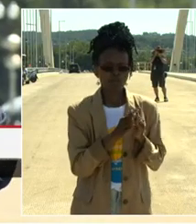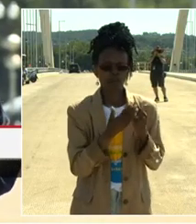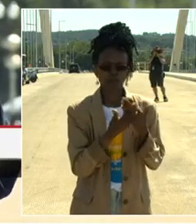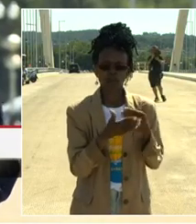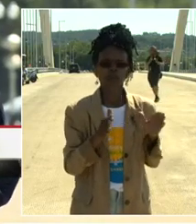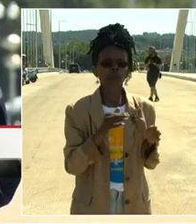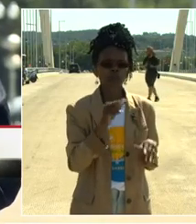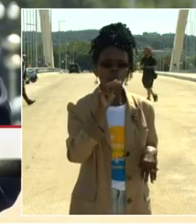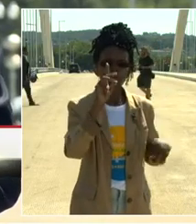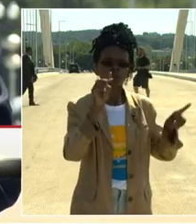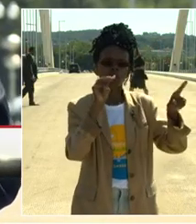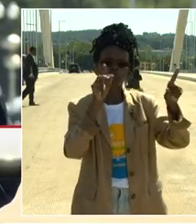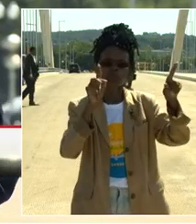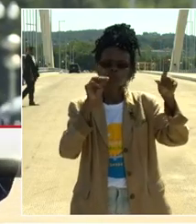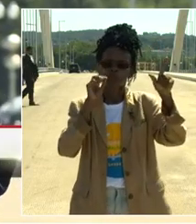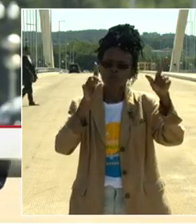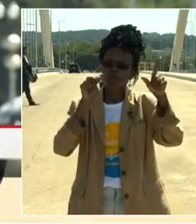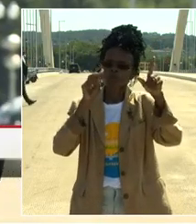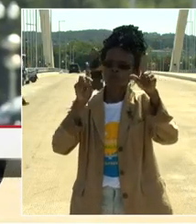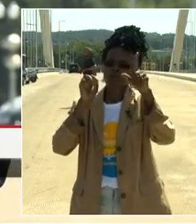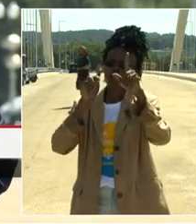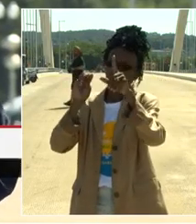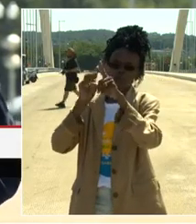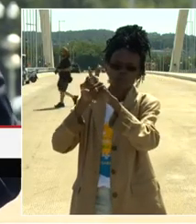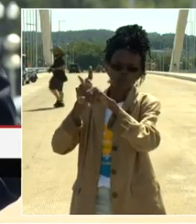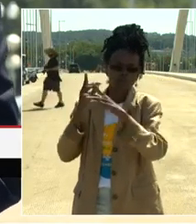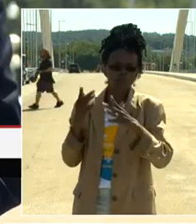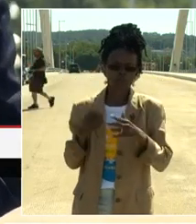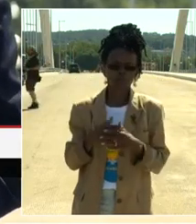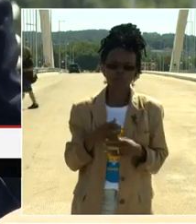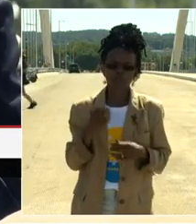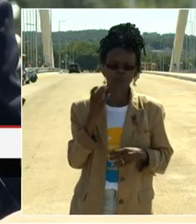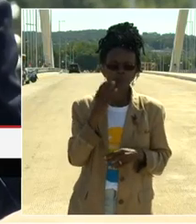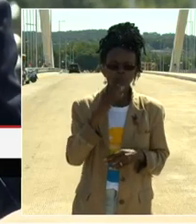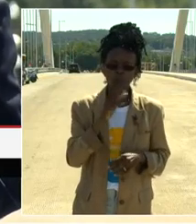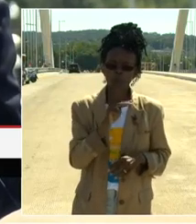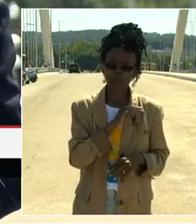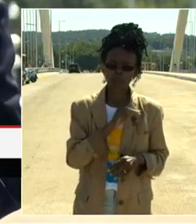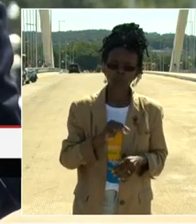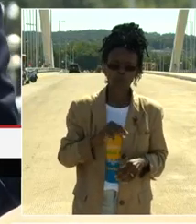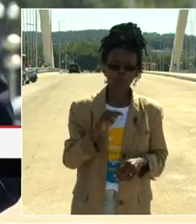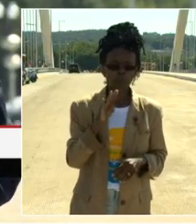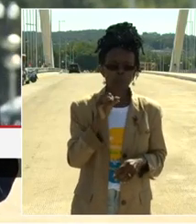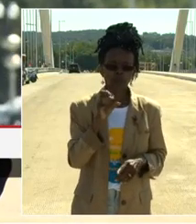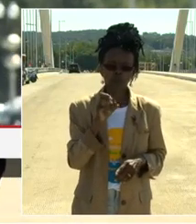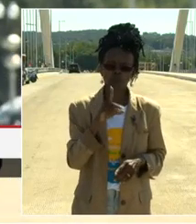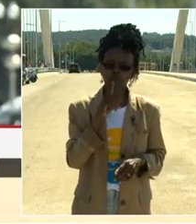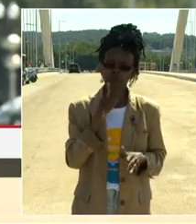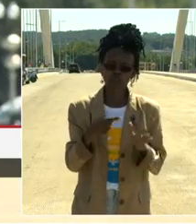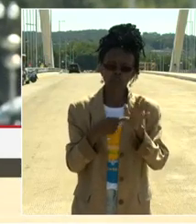Now, notwithstanding what Governor Bowser is trying to appropriate to the District of Columbia,